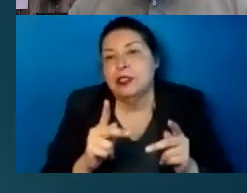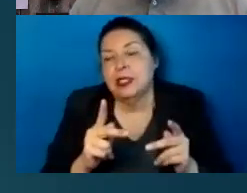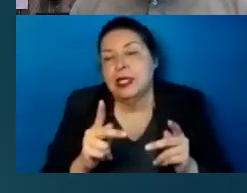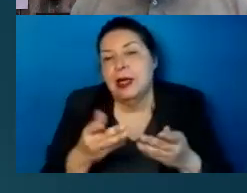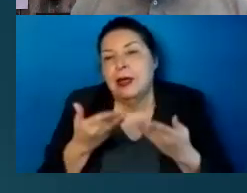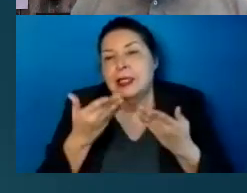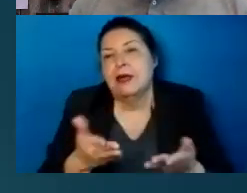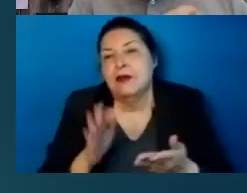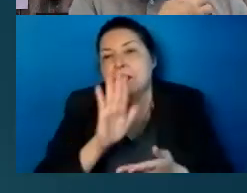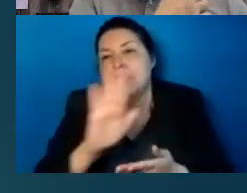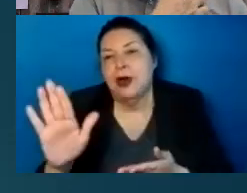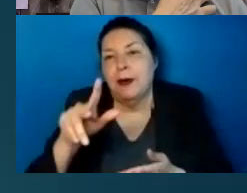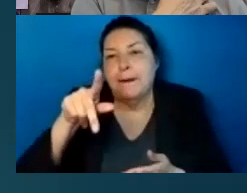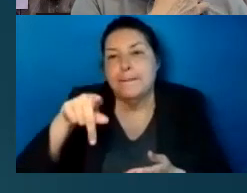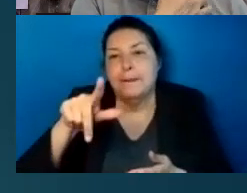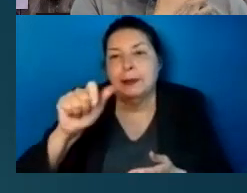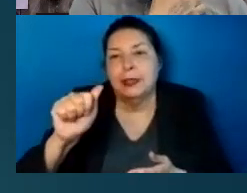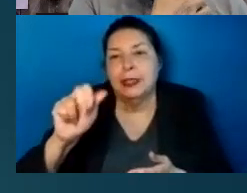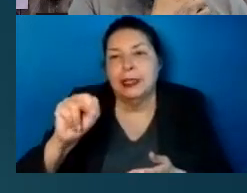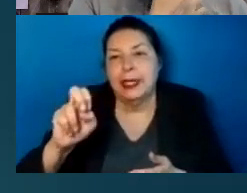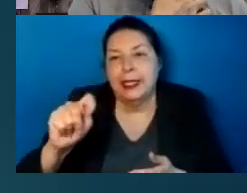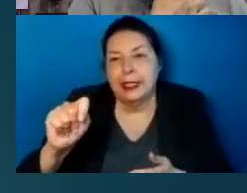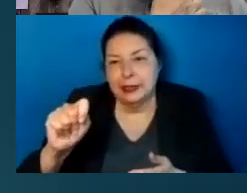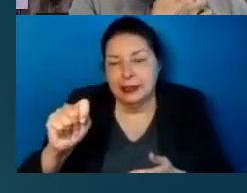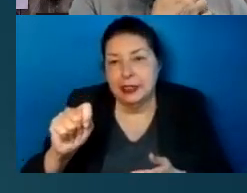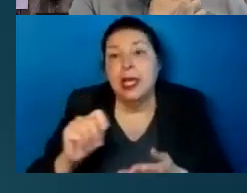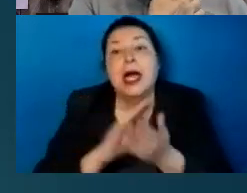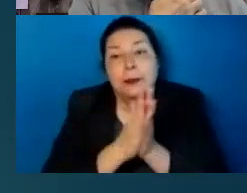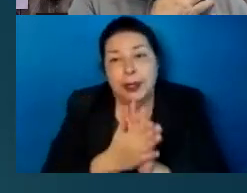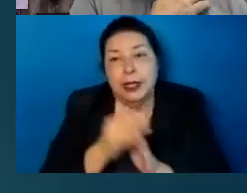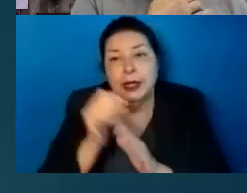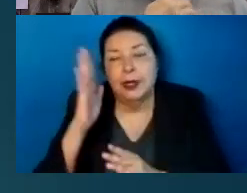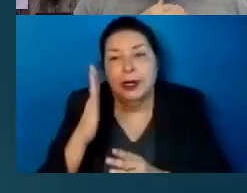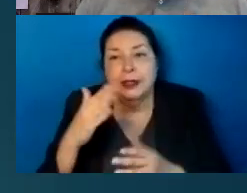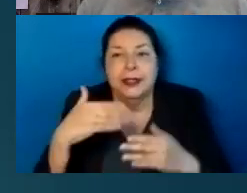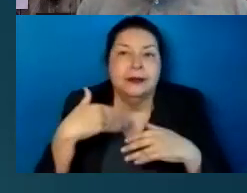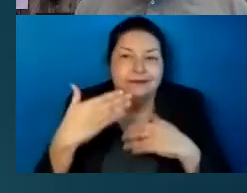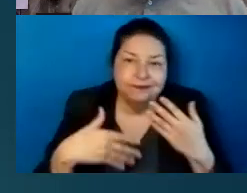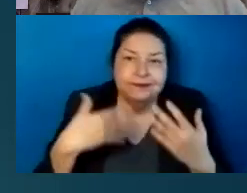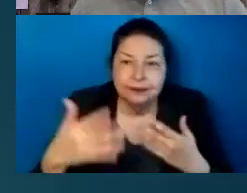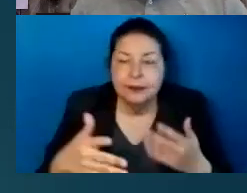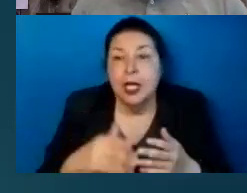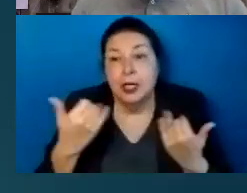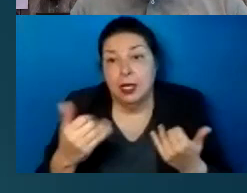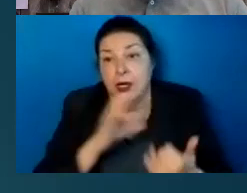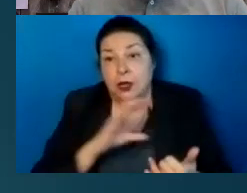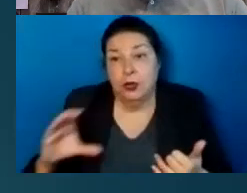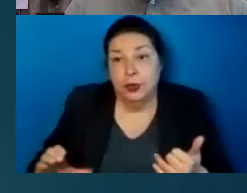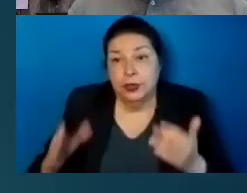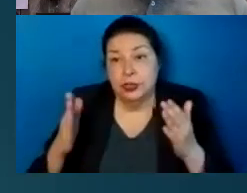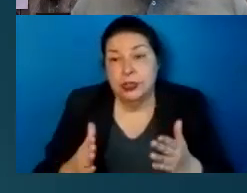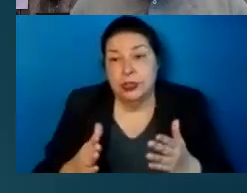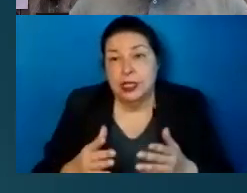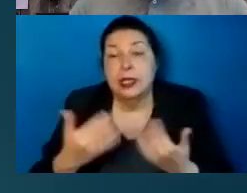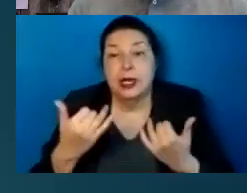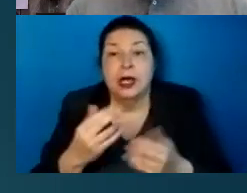and um, you know, so on and so forth. Now, Christians, and I'm using